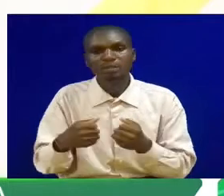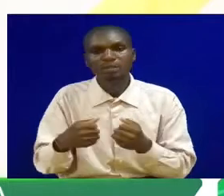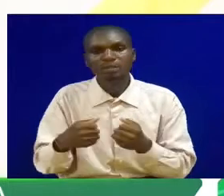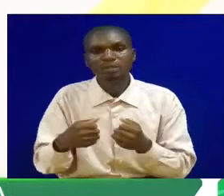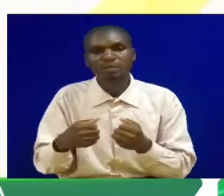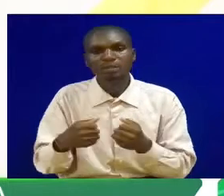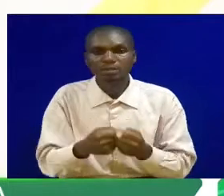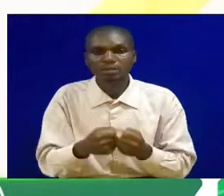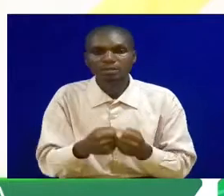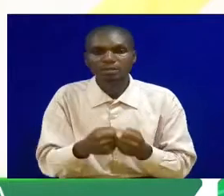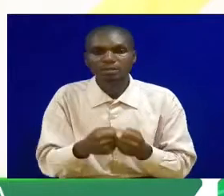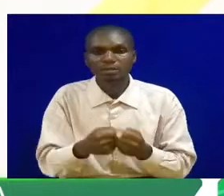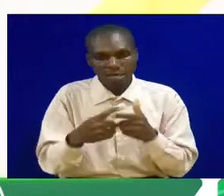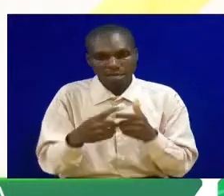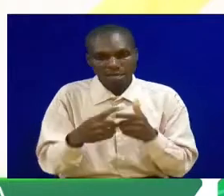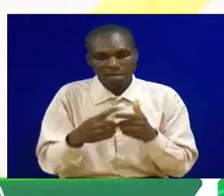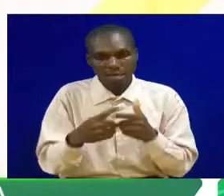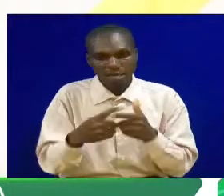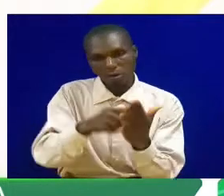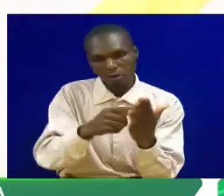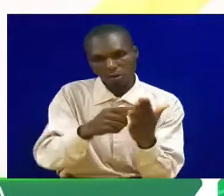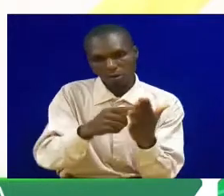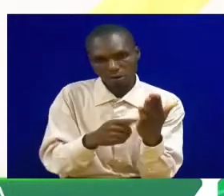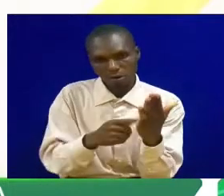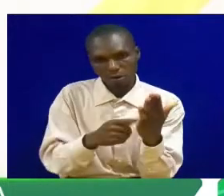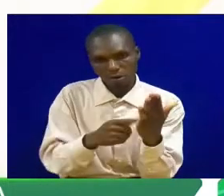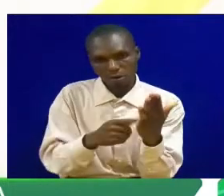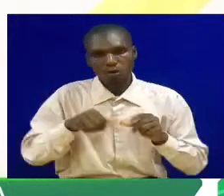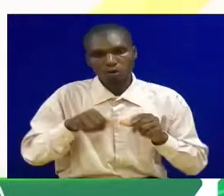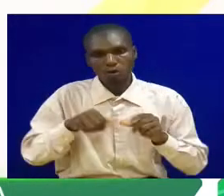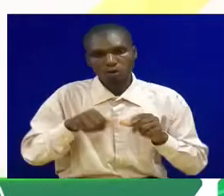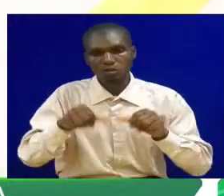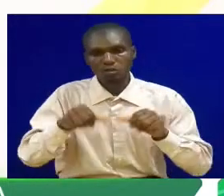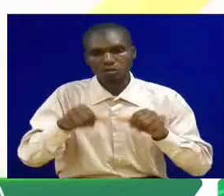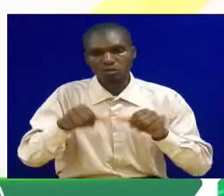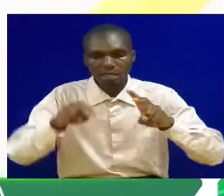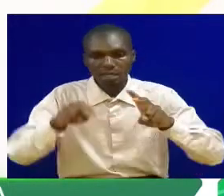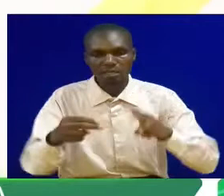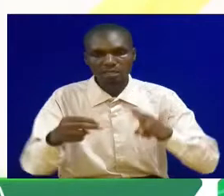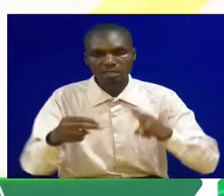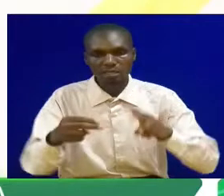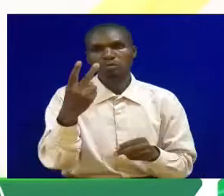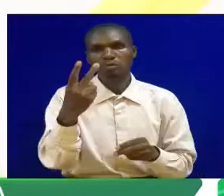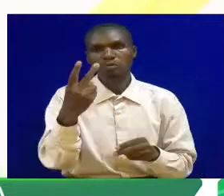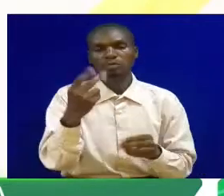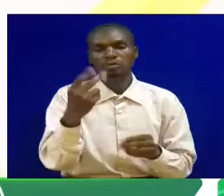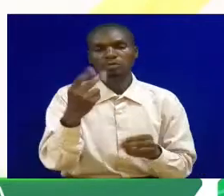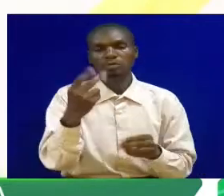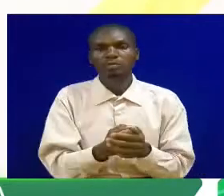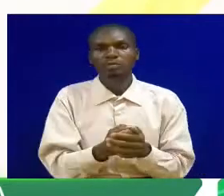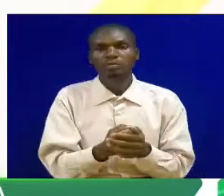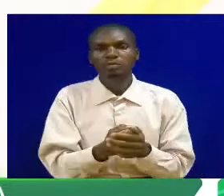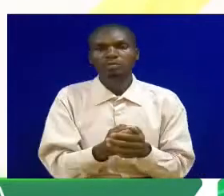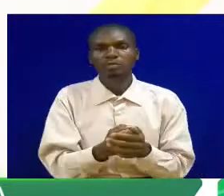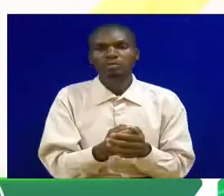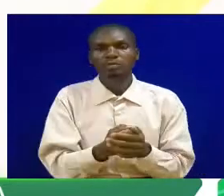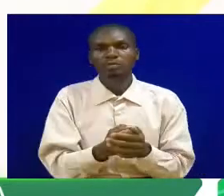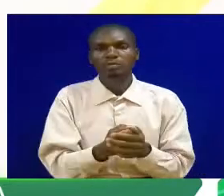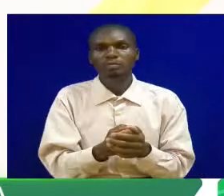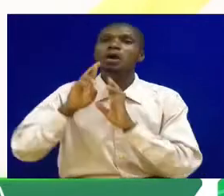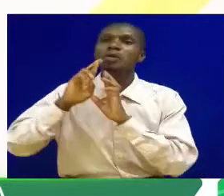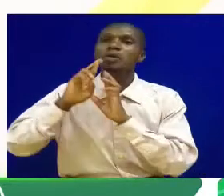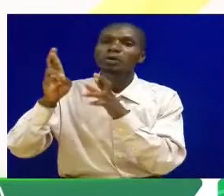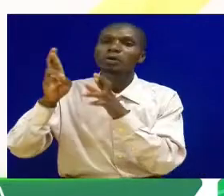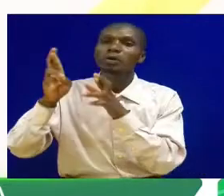nabo emeroberio agendererete yo kubarigia babirabwo kurende omurikyo ito Brian Sagini Sena